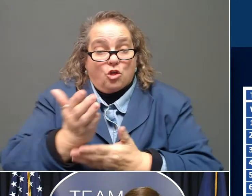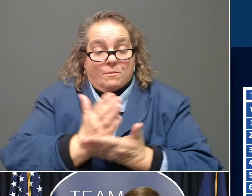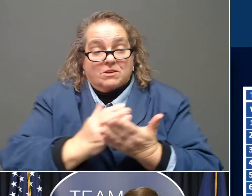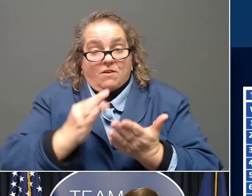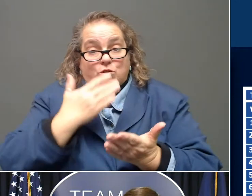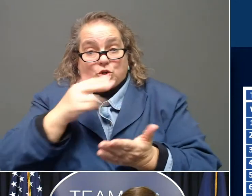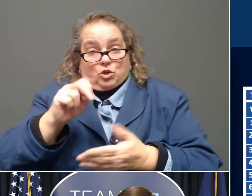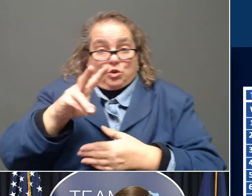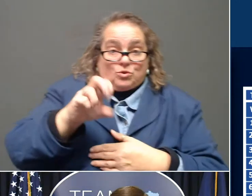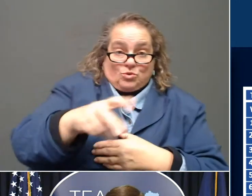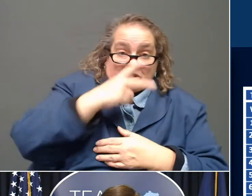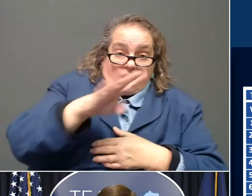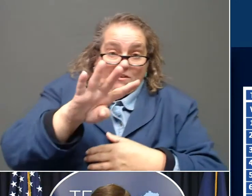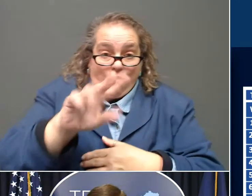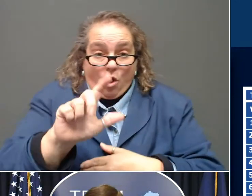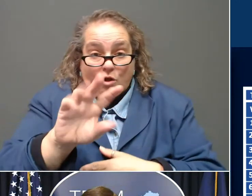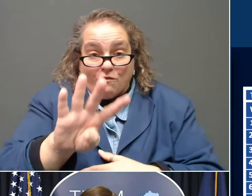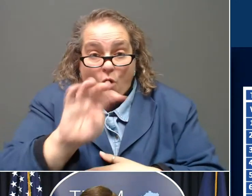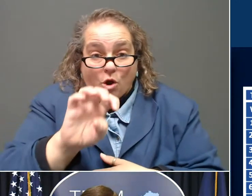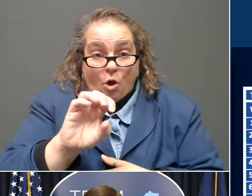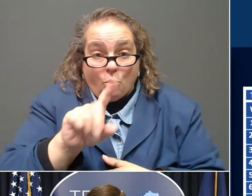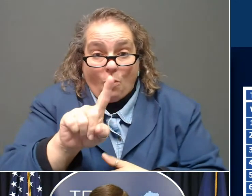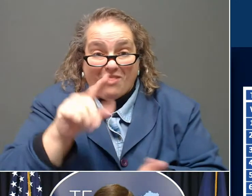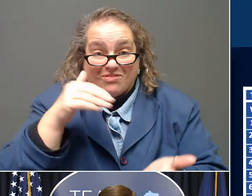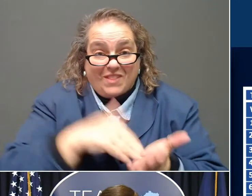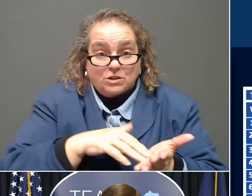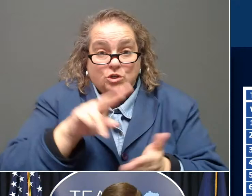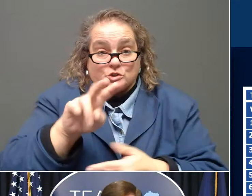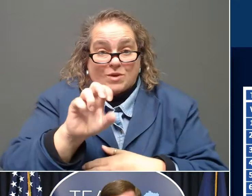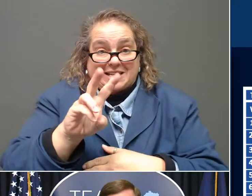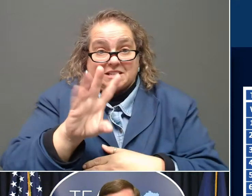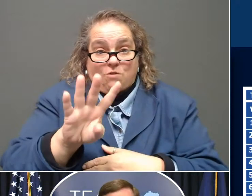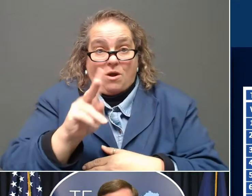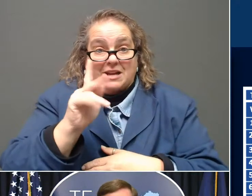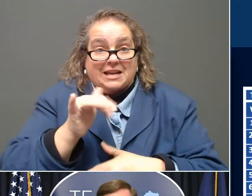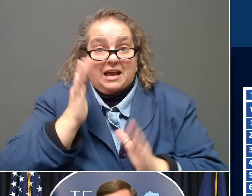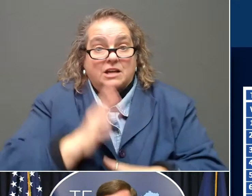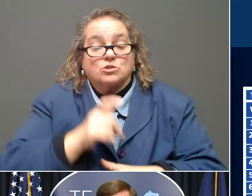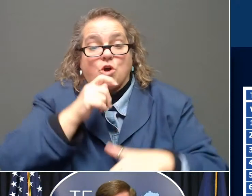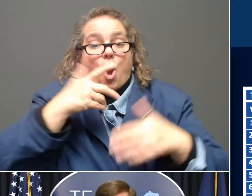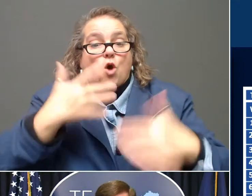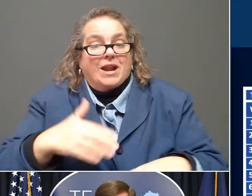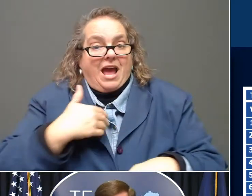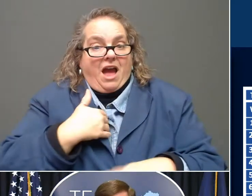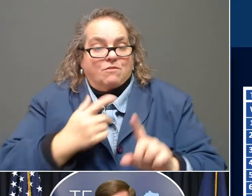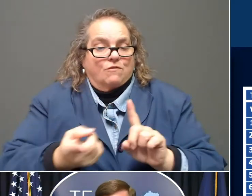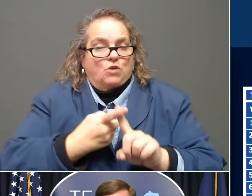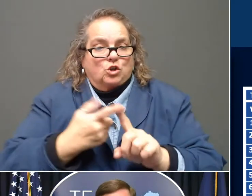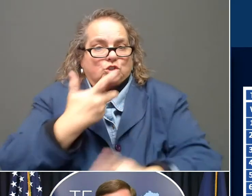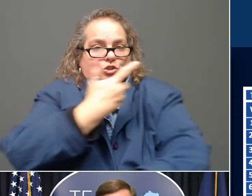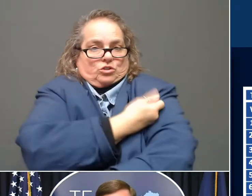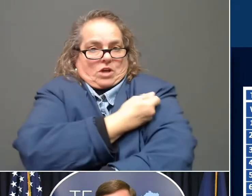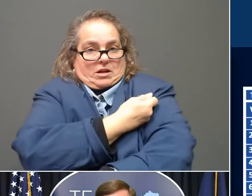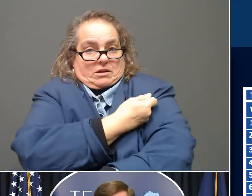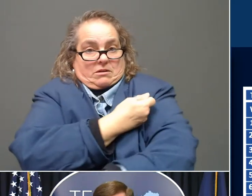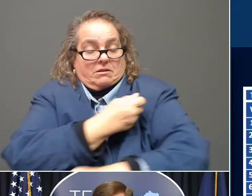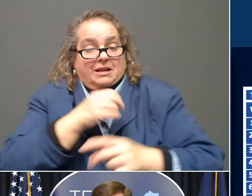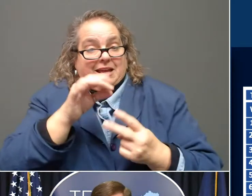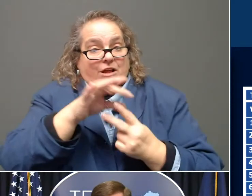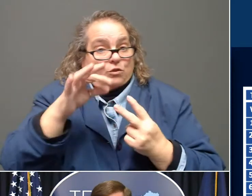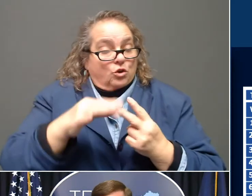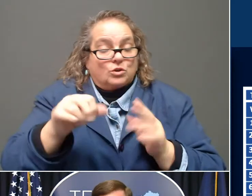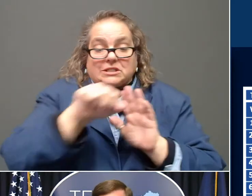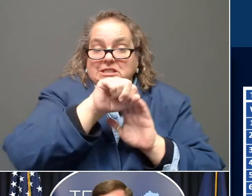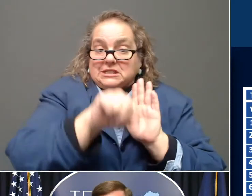about noon. So this is just Tuesday, Wednesday, and half of Thursday. So again, we have the